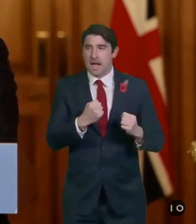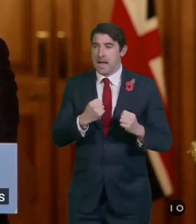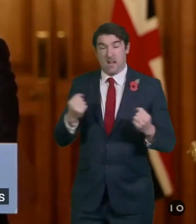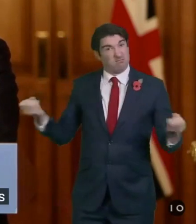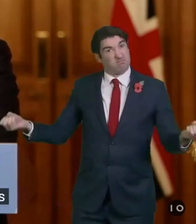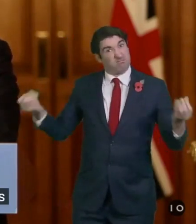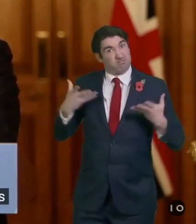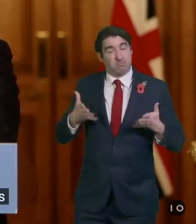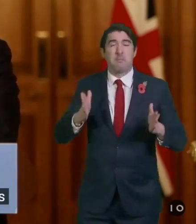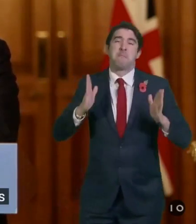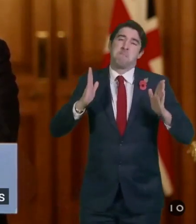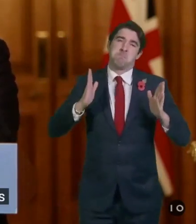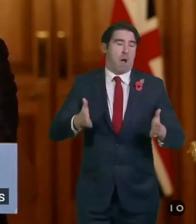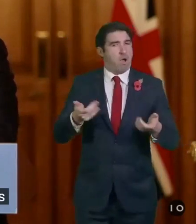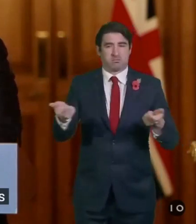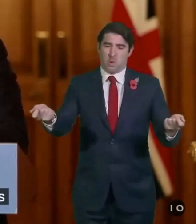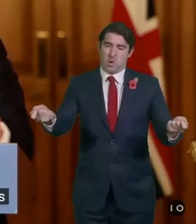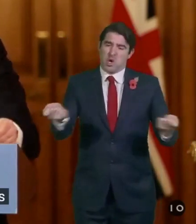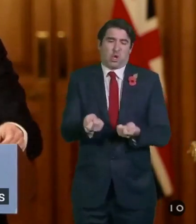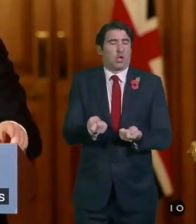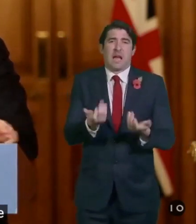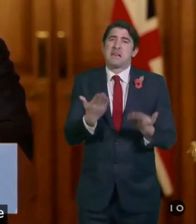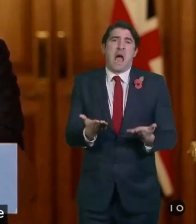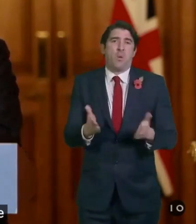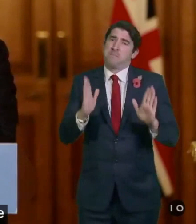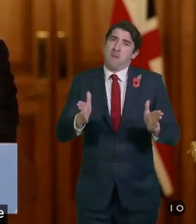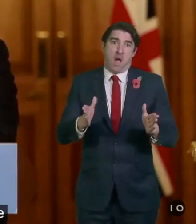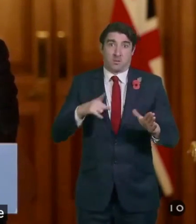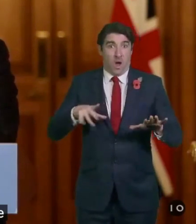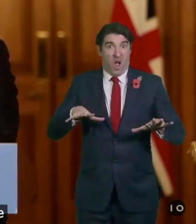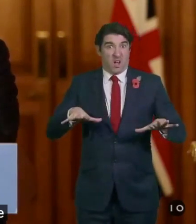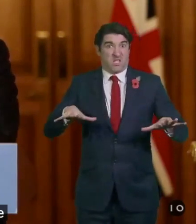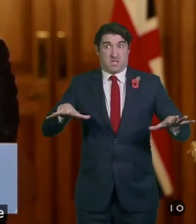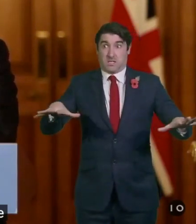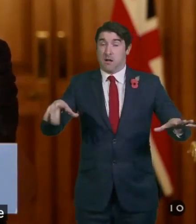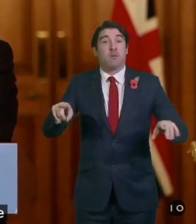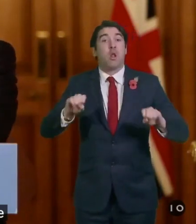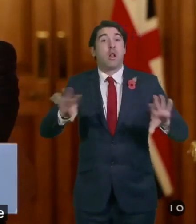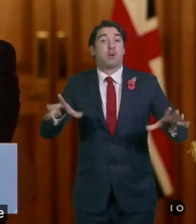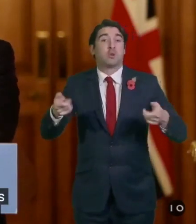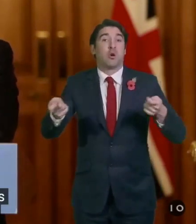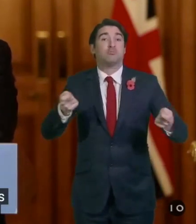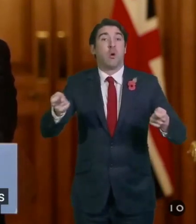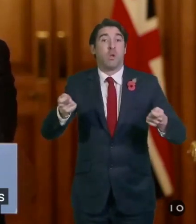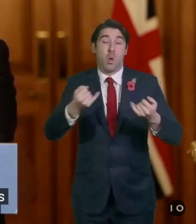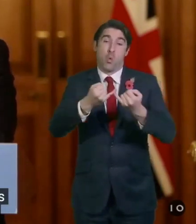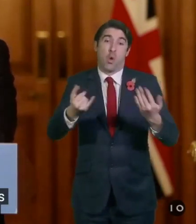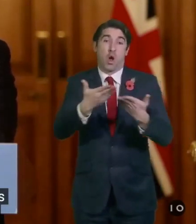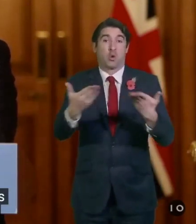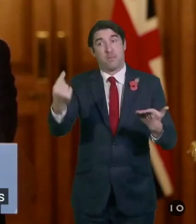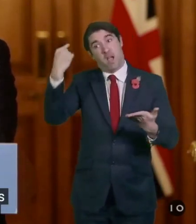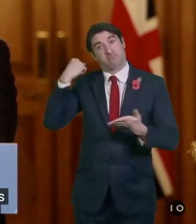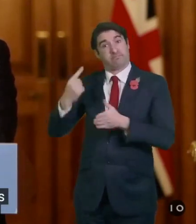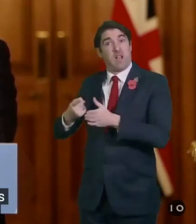day, a peak of mortality, alas, bigger than the one we saw in April. And as you've just seen, even